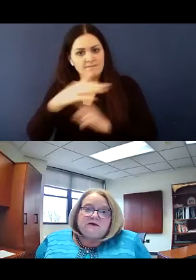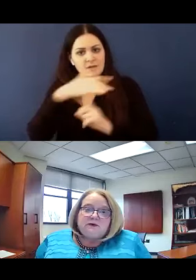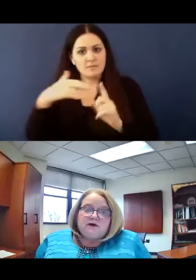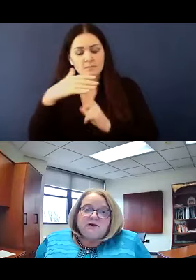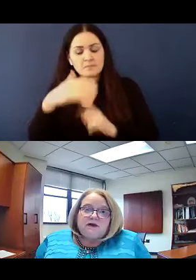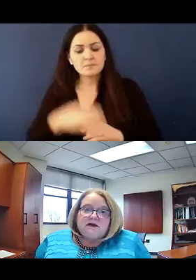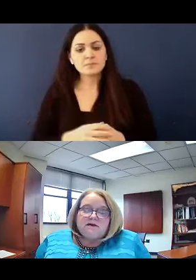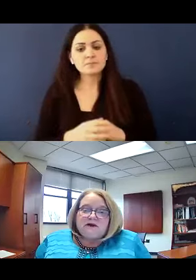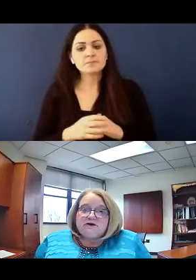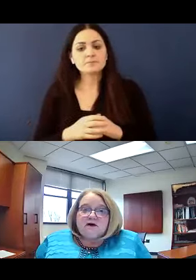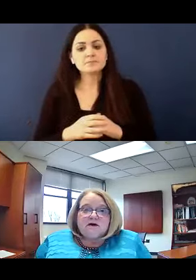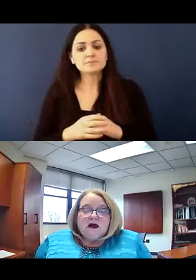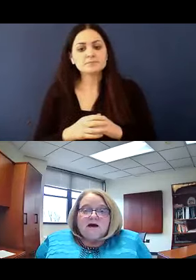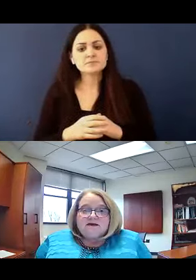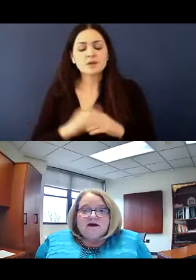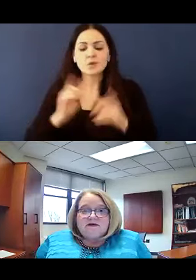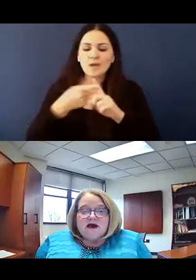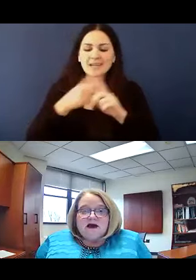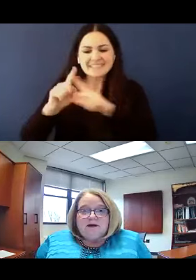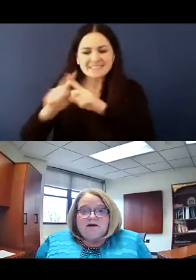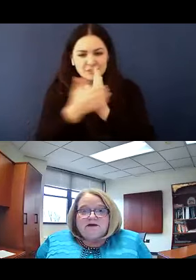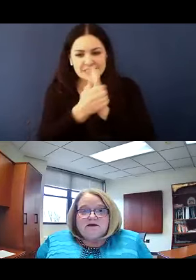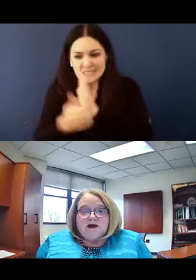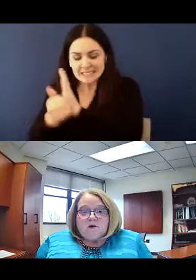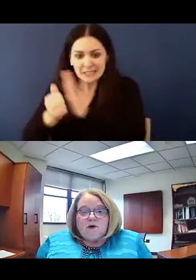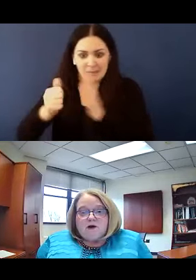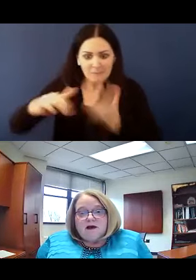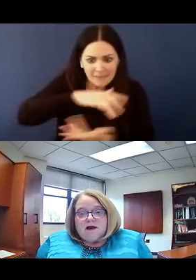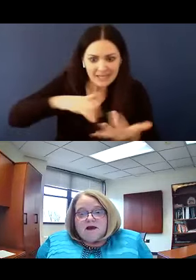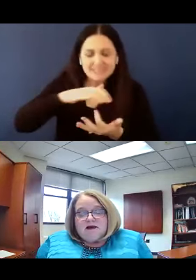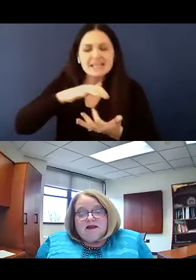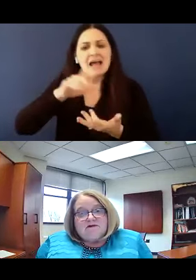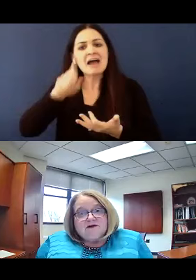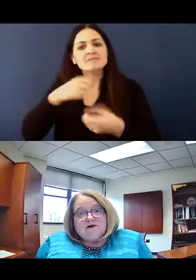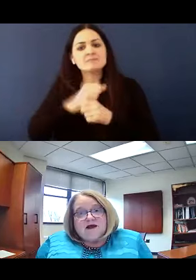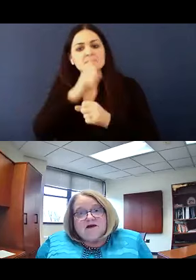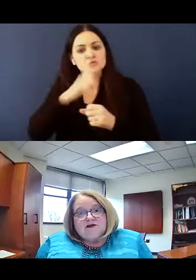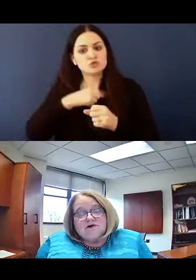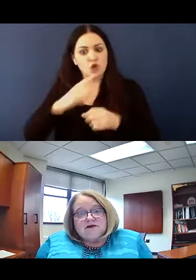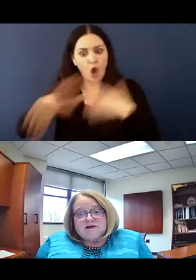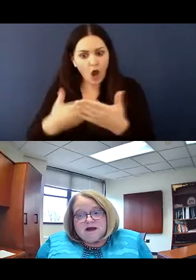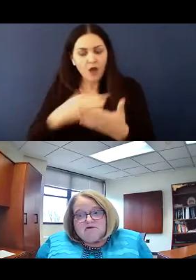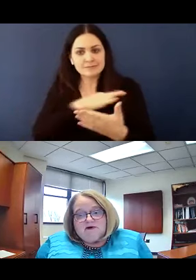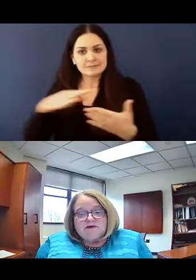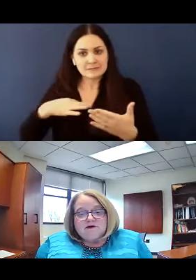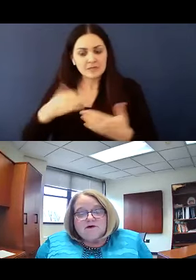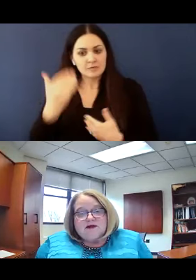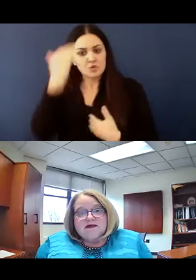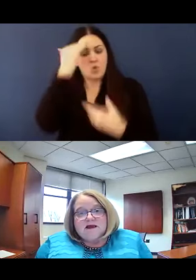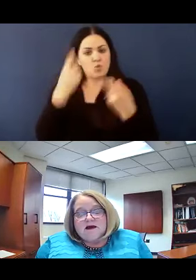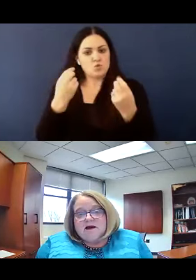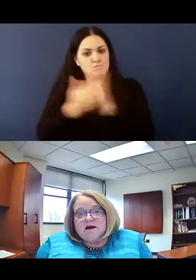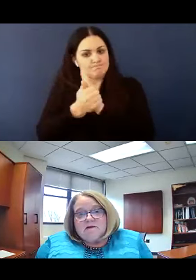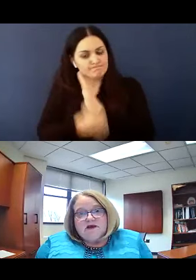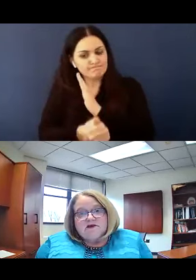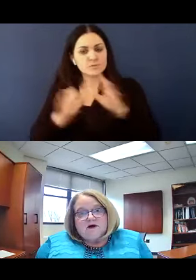onto the units, we know that we need to make sure our staff is competent to do that work. And they have to learn that in a short time frame. So